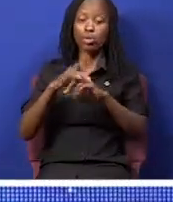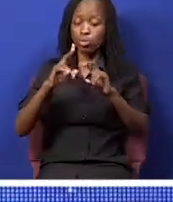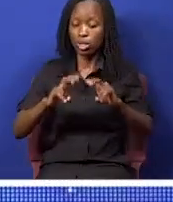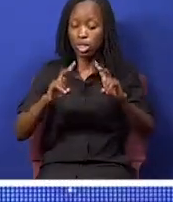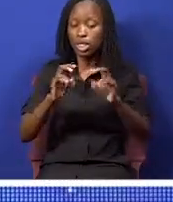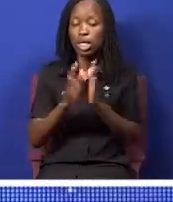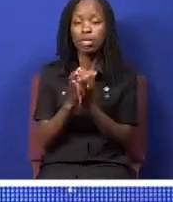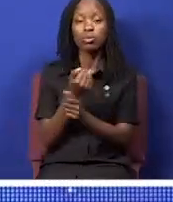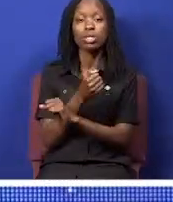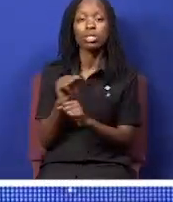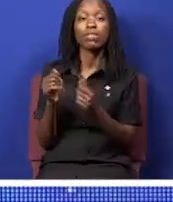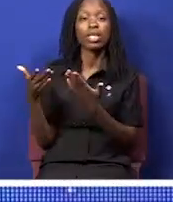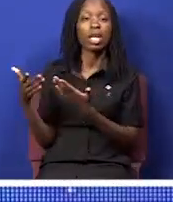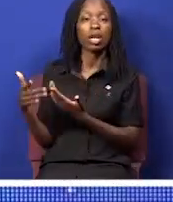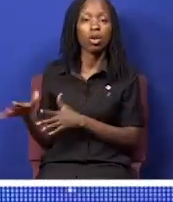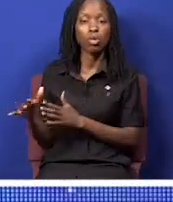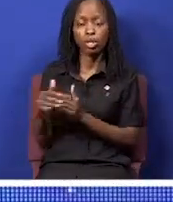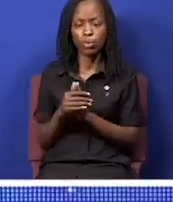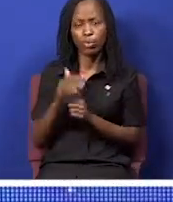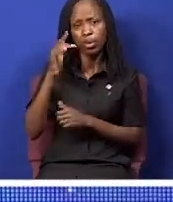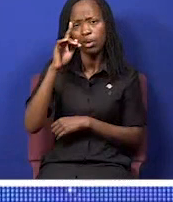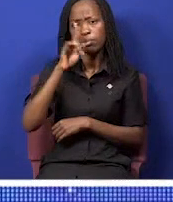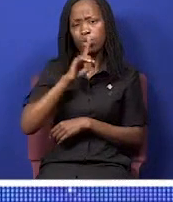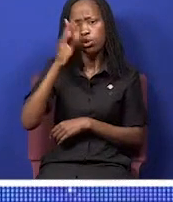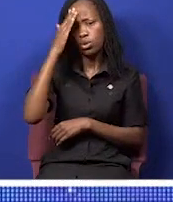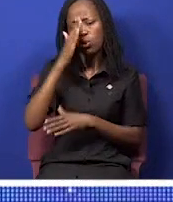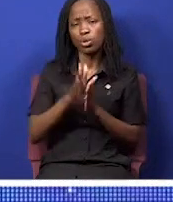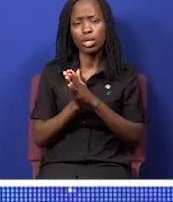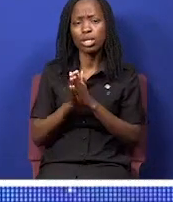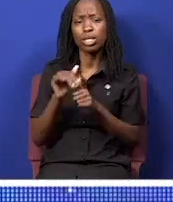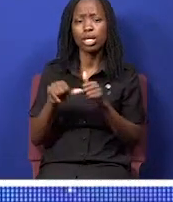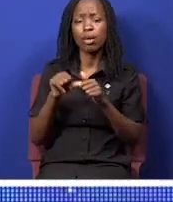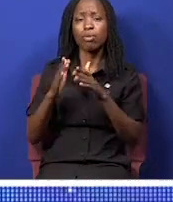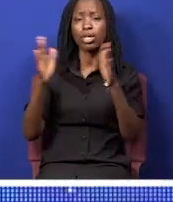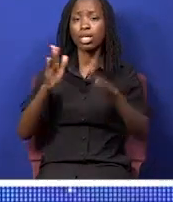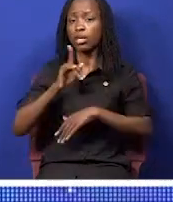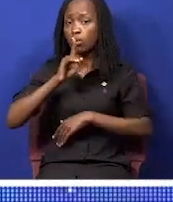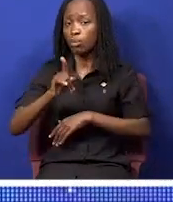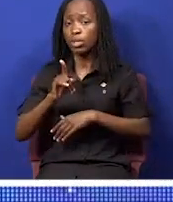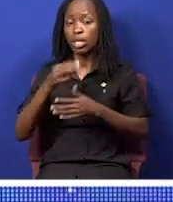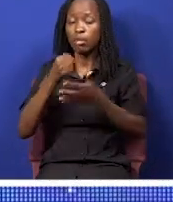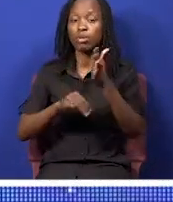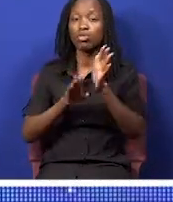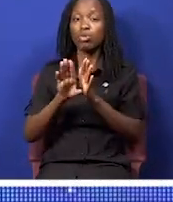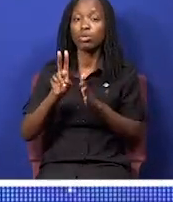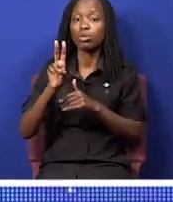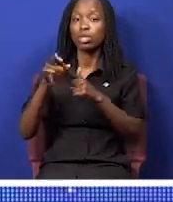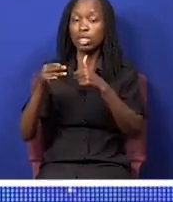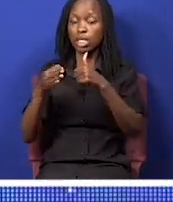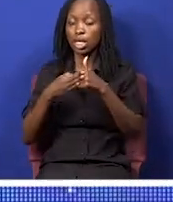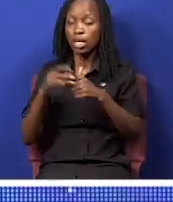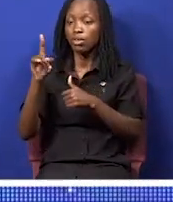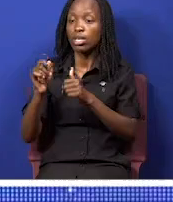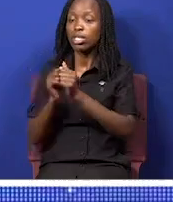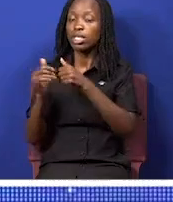seek and to save the lost. I'm sure you know the passage about the Great Commission. In Matthew chapter 28,